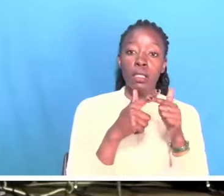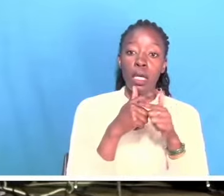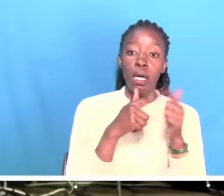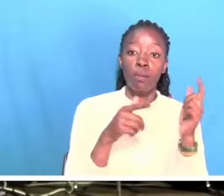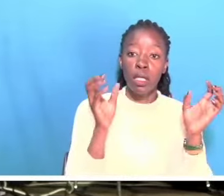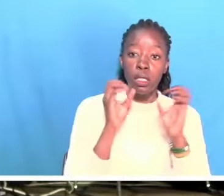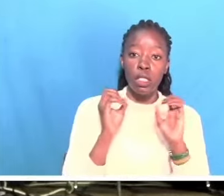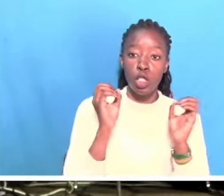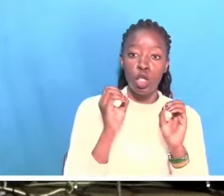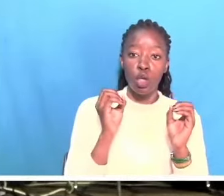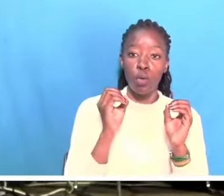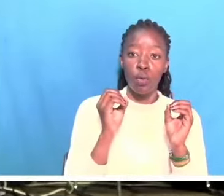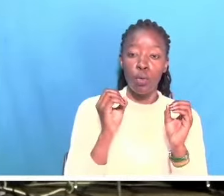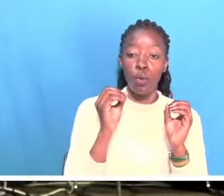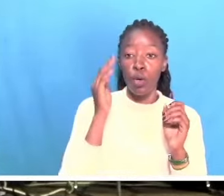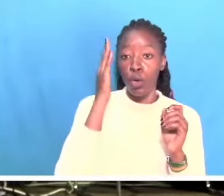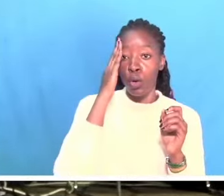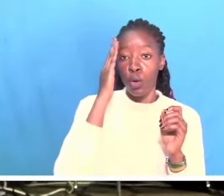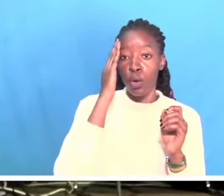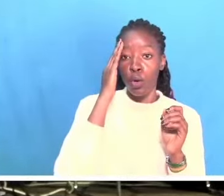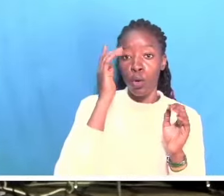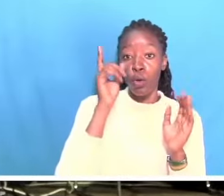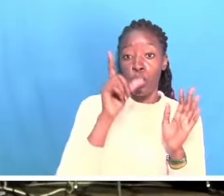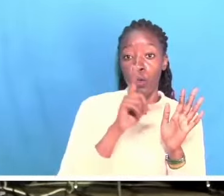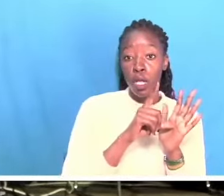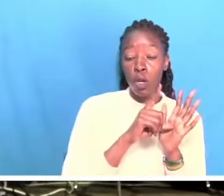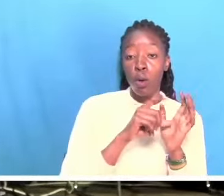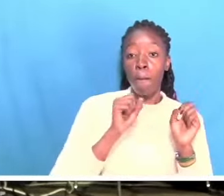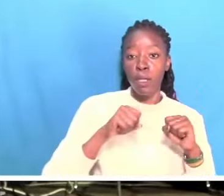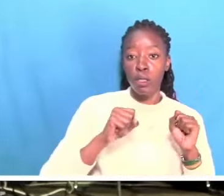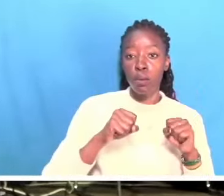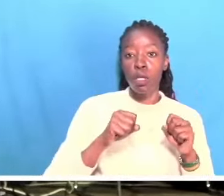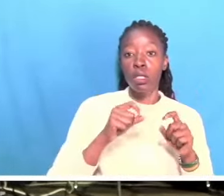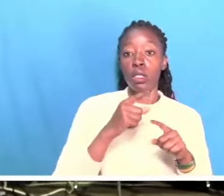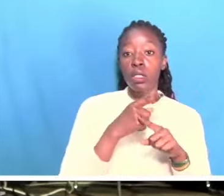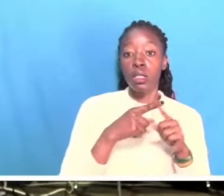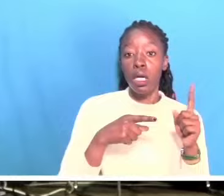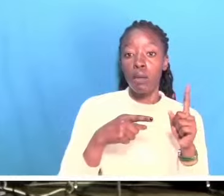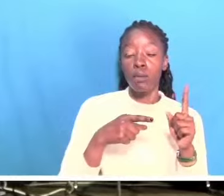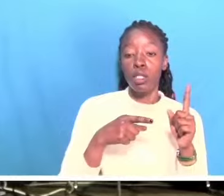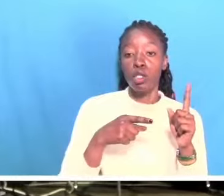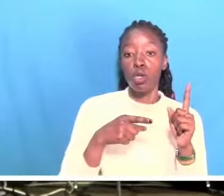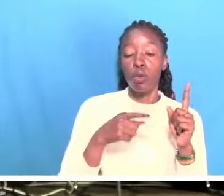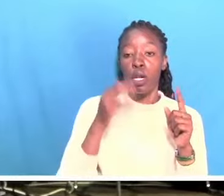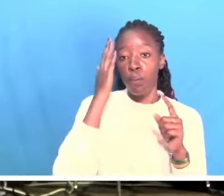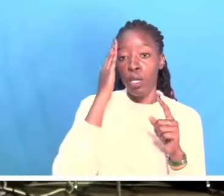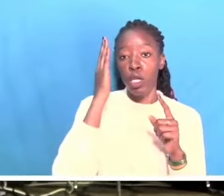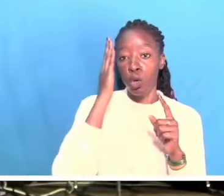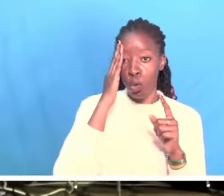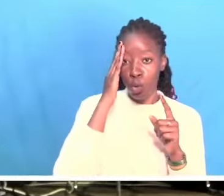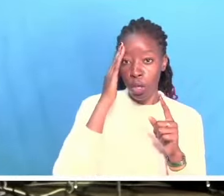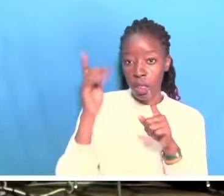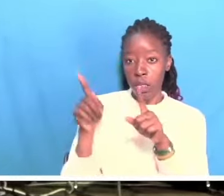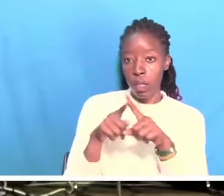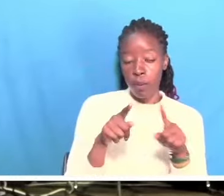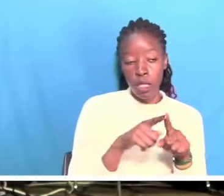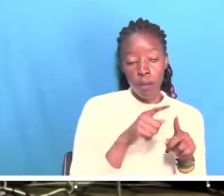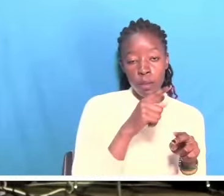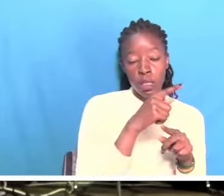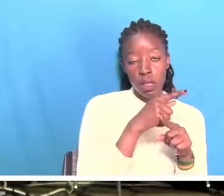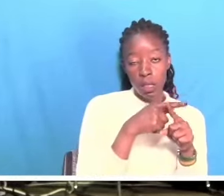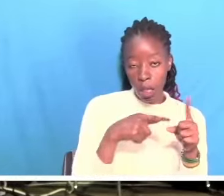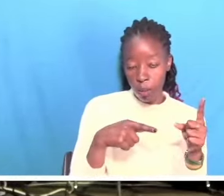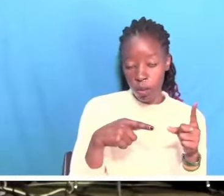law, their uncircumcision shall be counted for them circumcision. Did you get that? If the Gentile who are